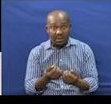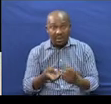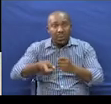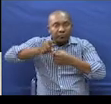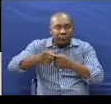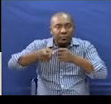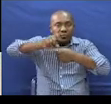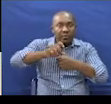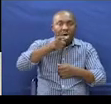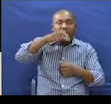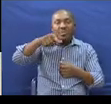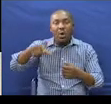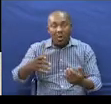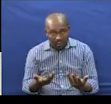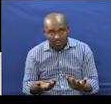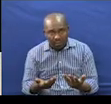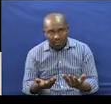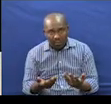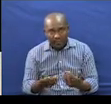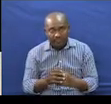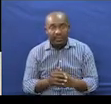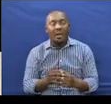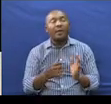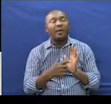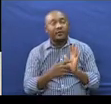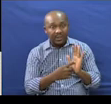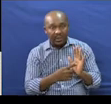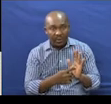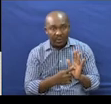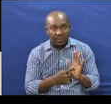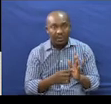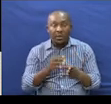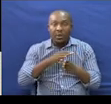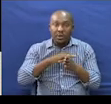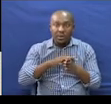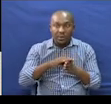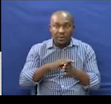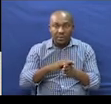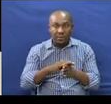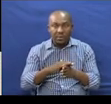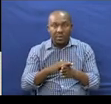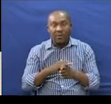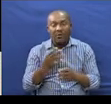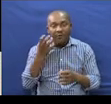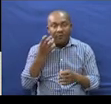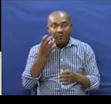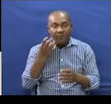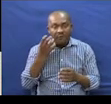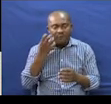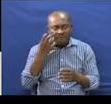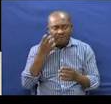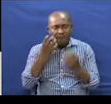cause the increase in birth rate? For example, the use of poor cultural